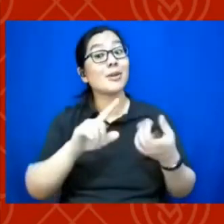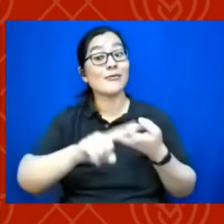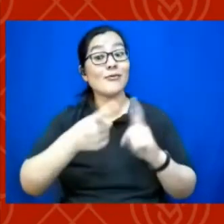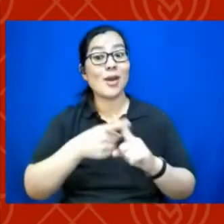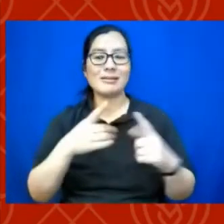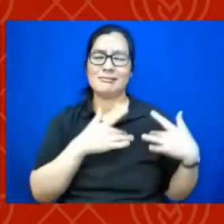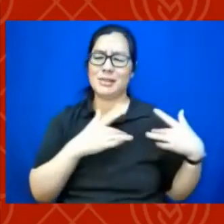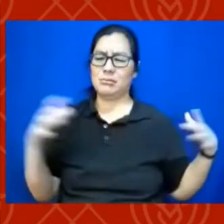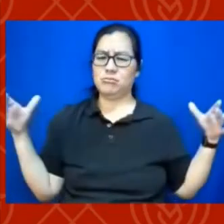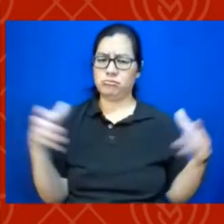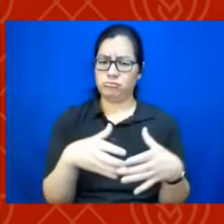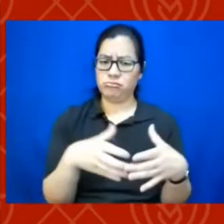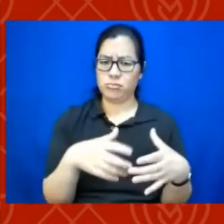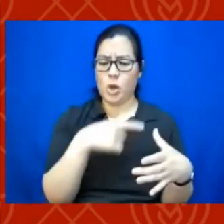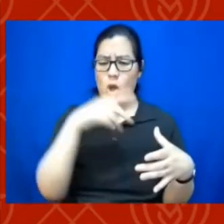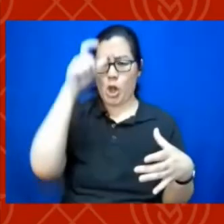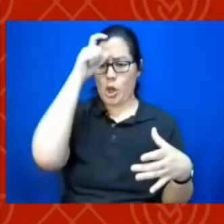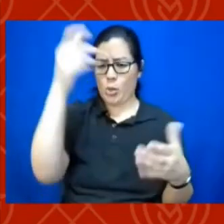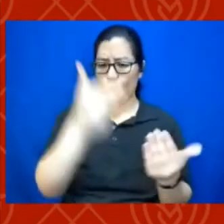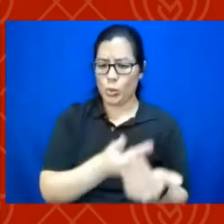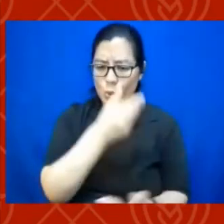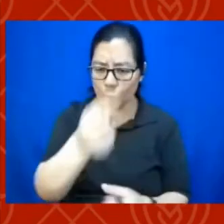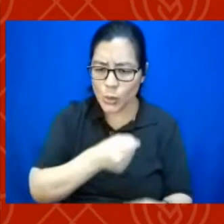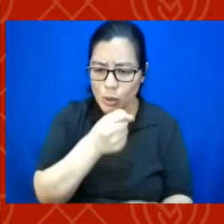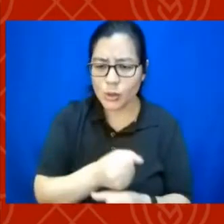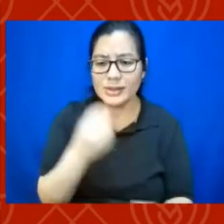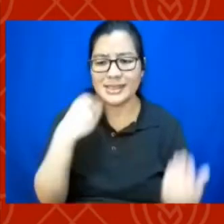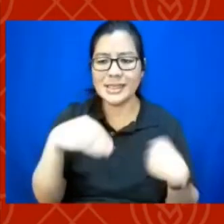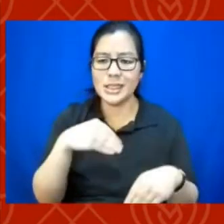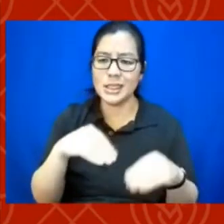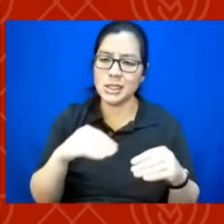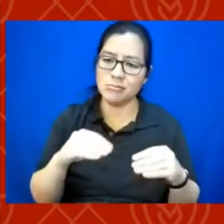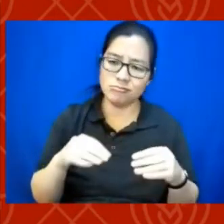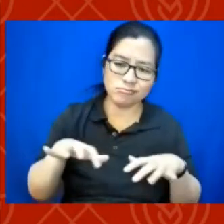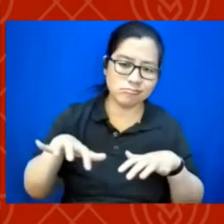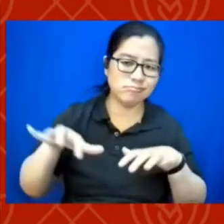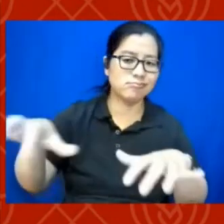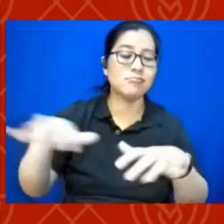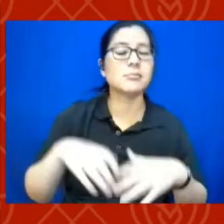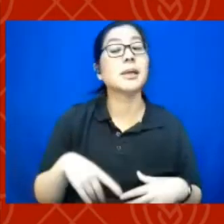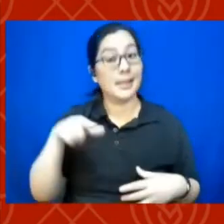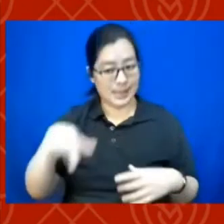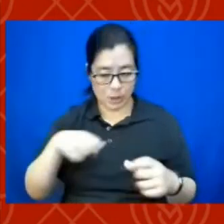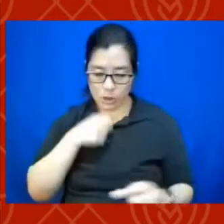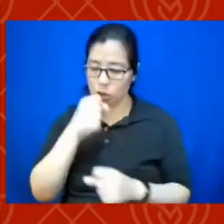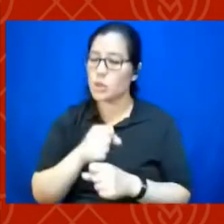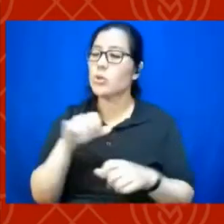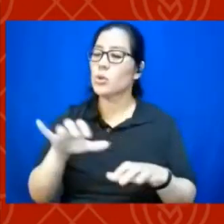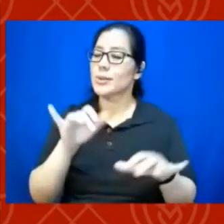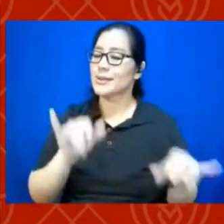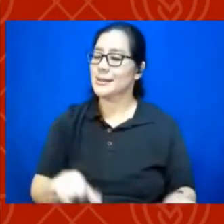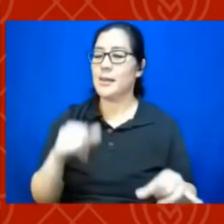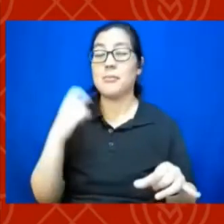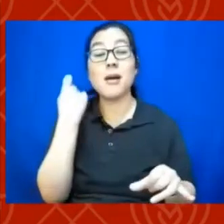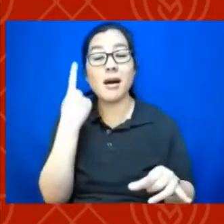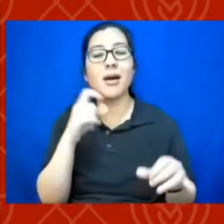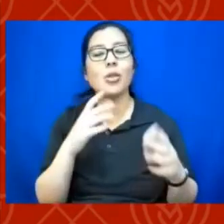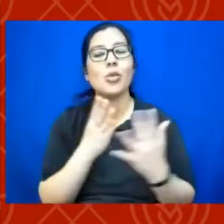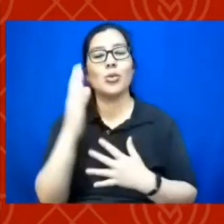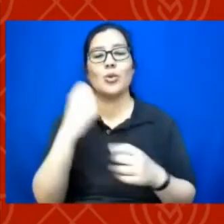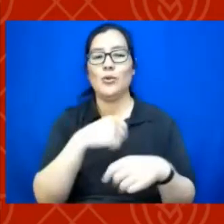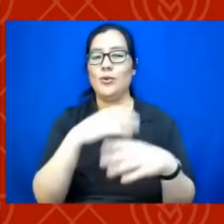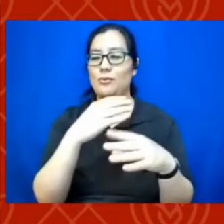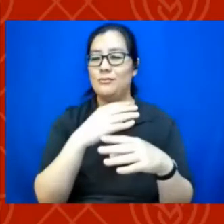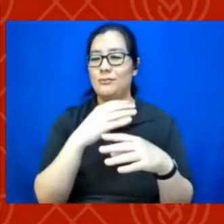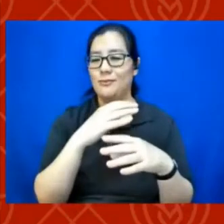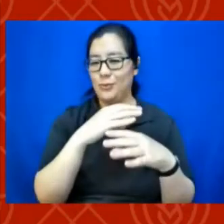Lunar New Year to eat a big meal, this year we're going to do the same, but on Zoom. Hi, my name is Angie, and